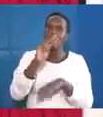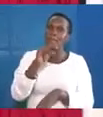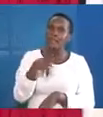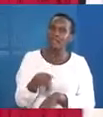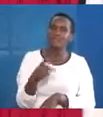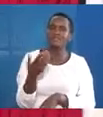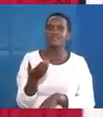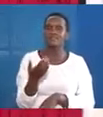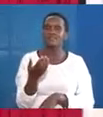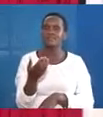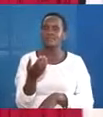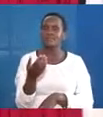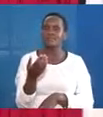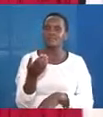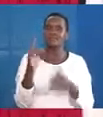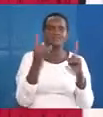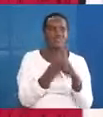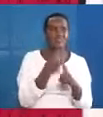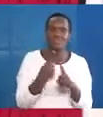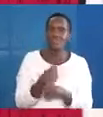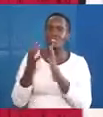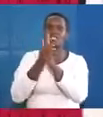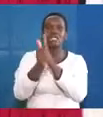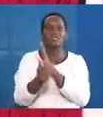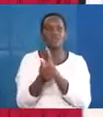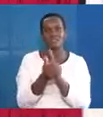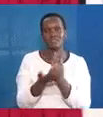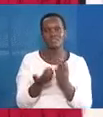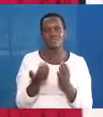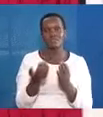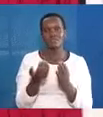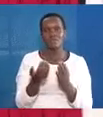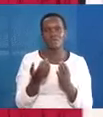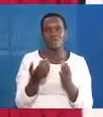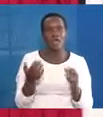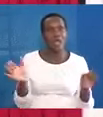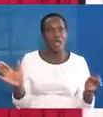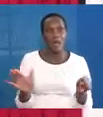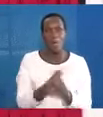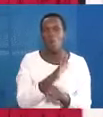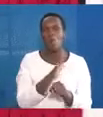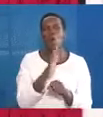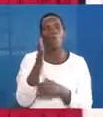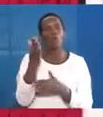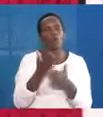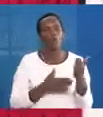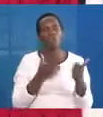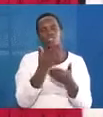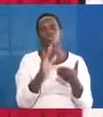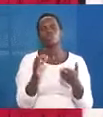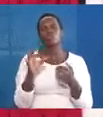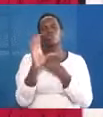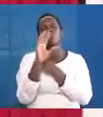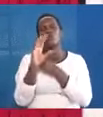parliament, various experts, a whole cross-section